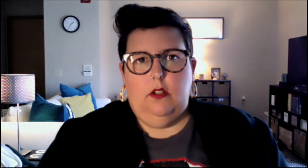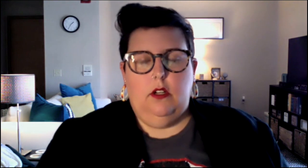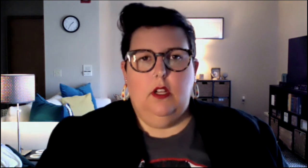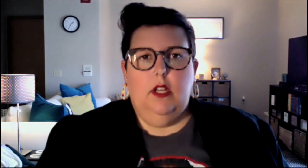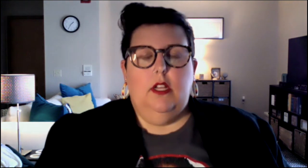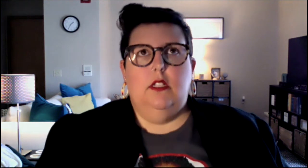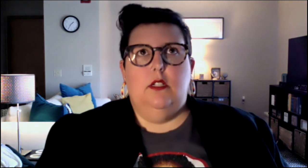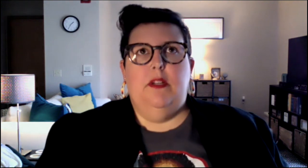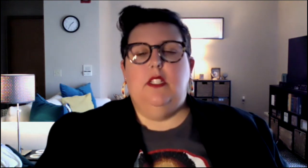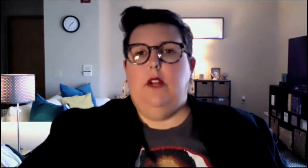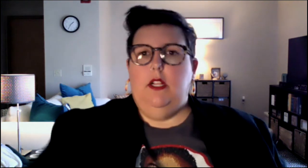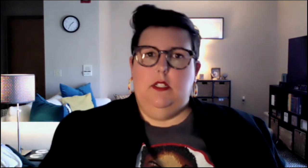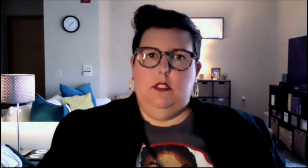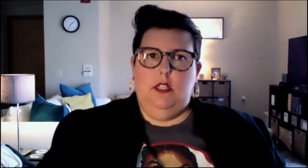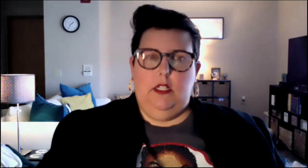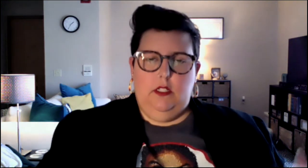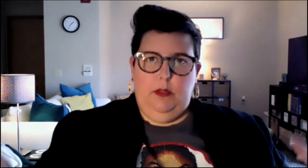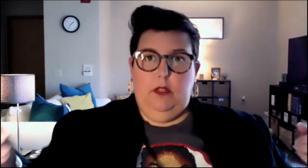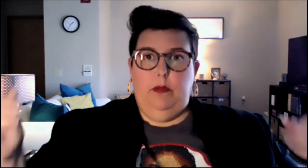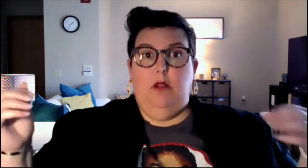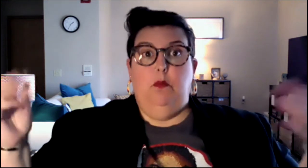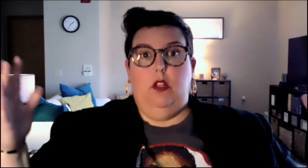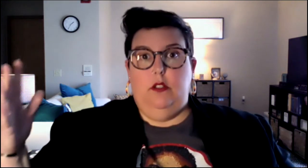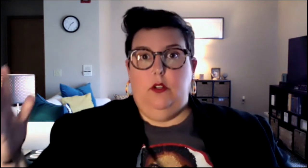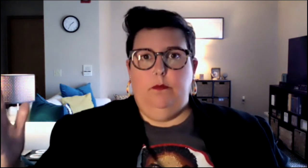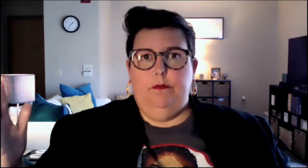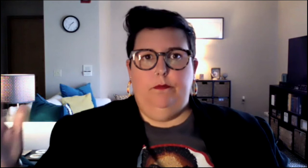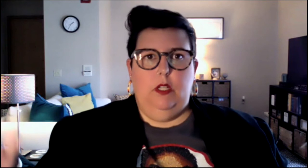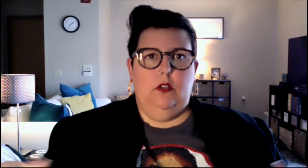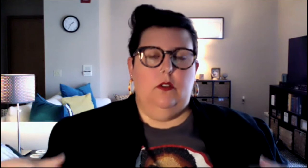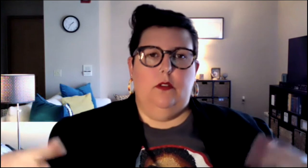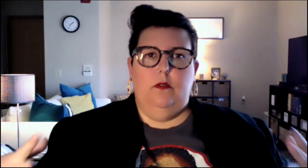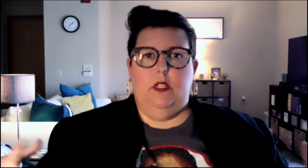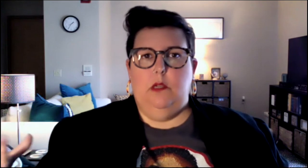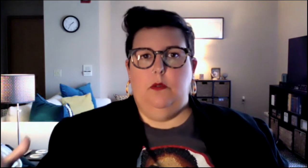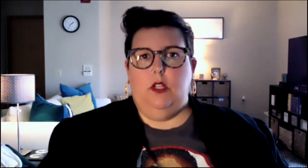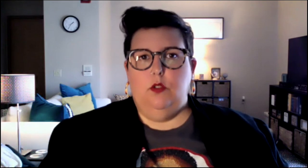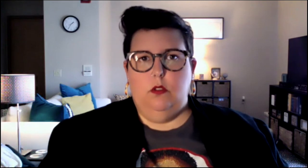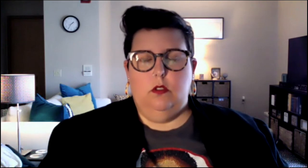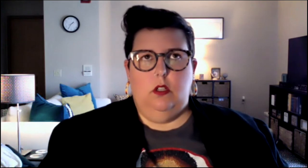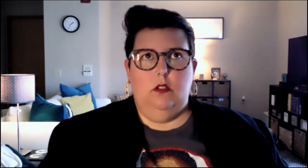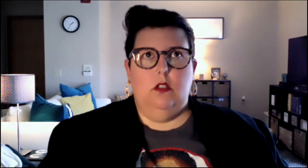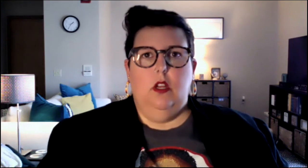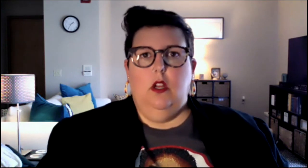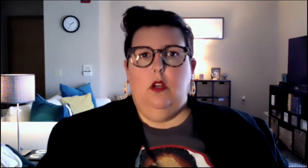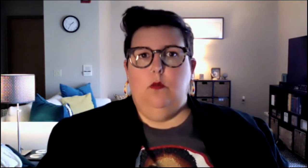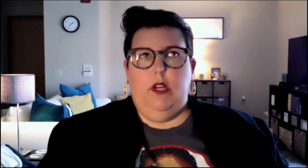together. Domestic violence tends to be the big umbrella term. You know, if you're a victim of sexual